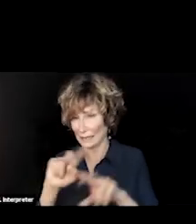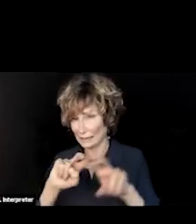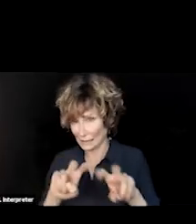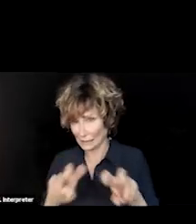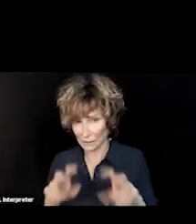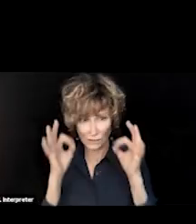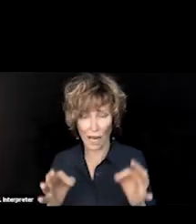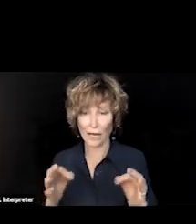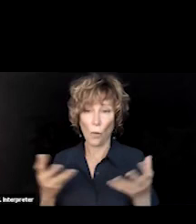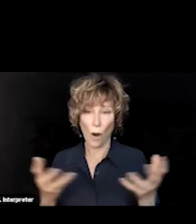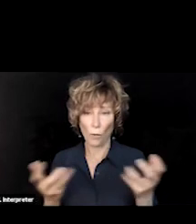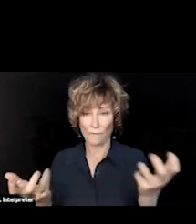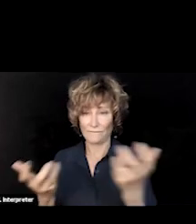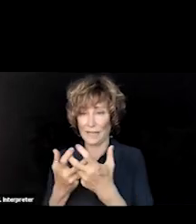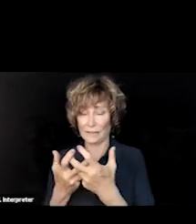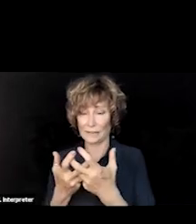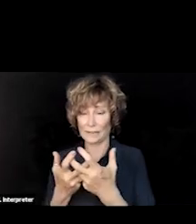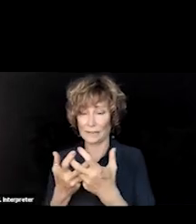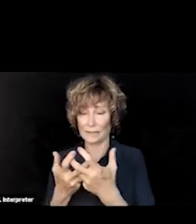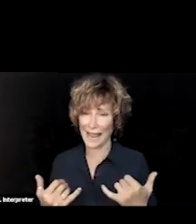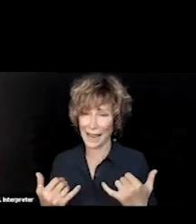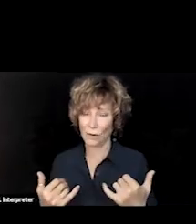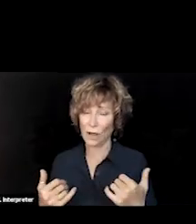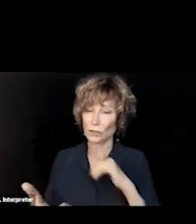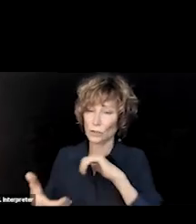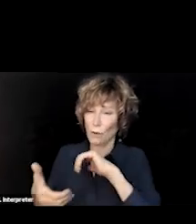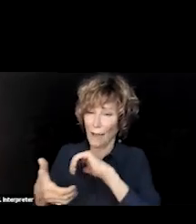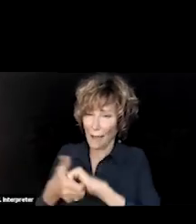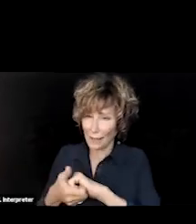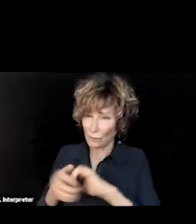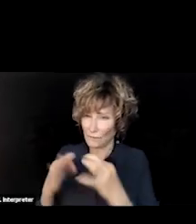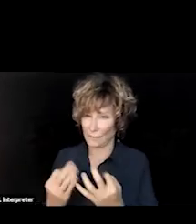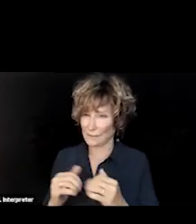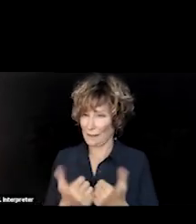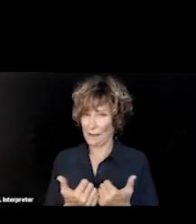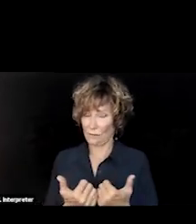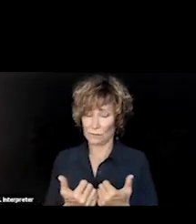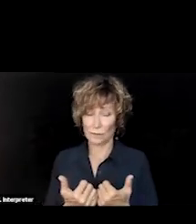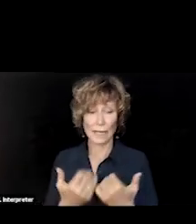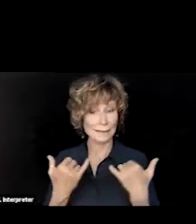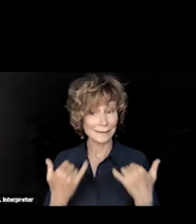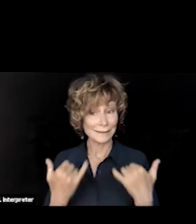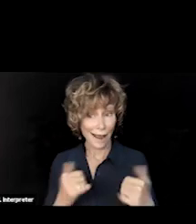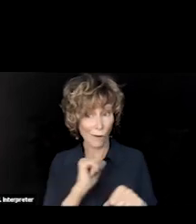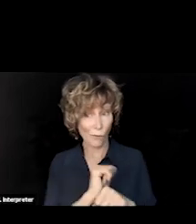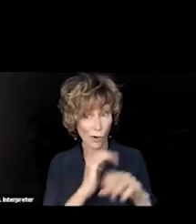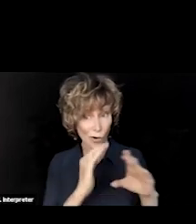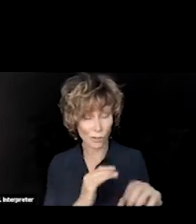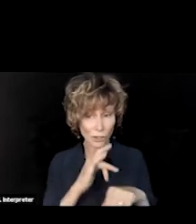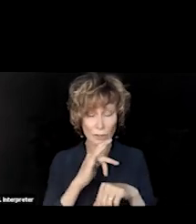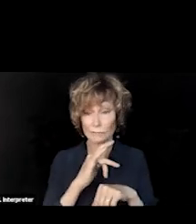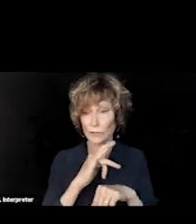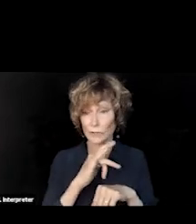ones they're going to fit. How can we ally with families in this process? We can learn a lot from colleagues in the early childhood field,